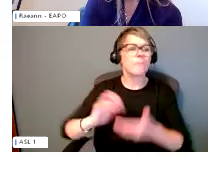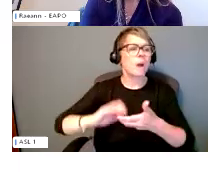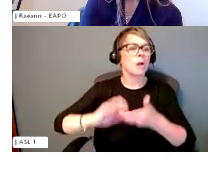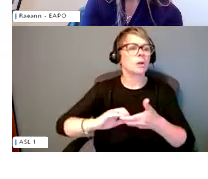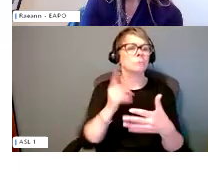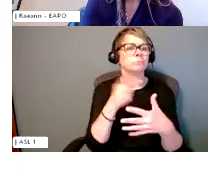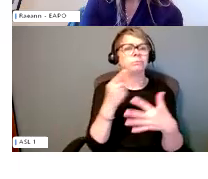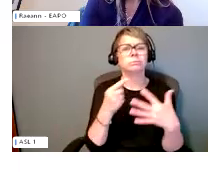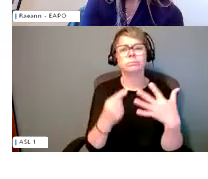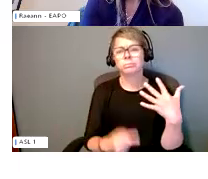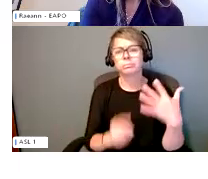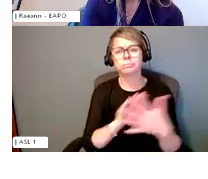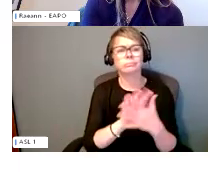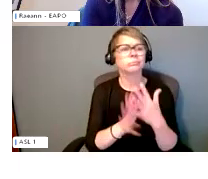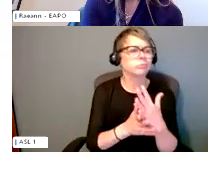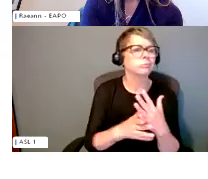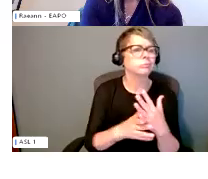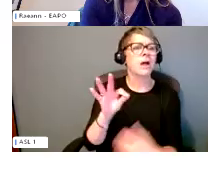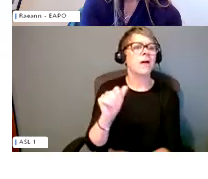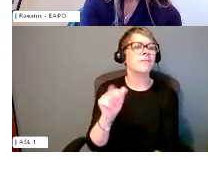with FARFRO,